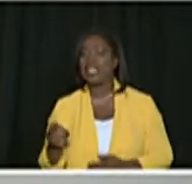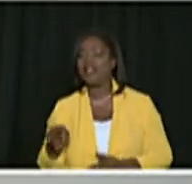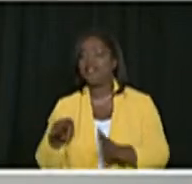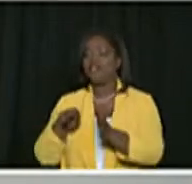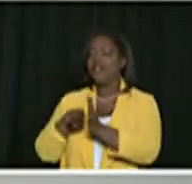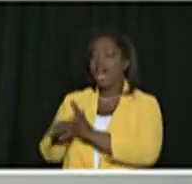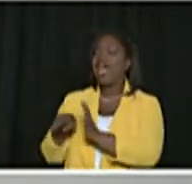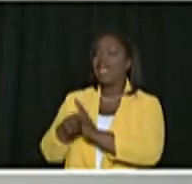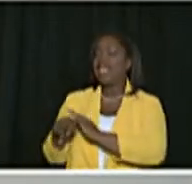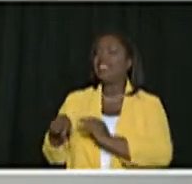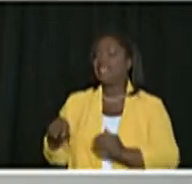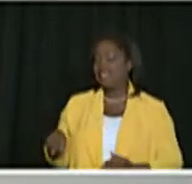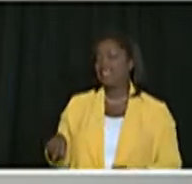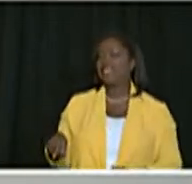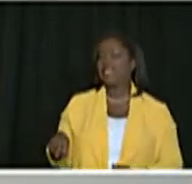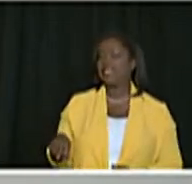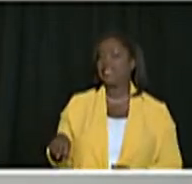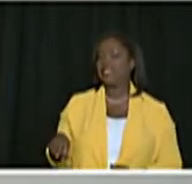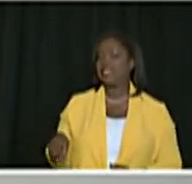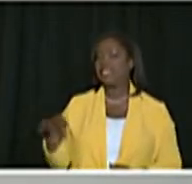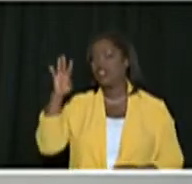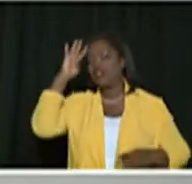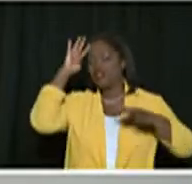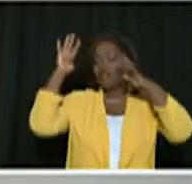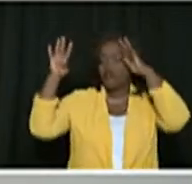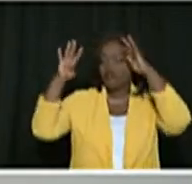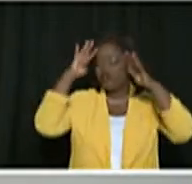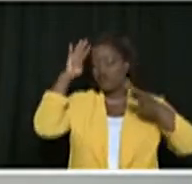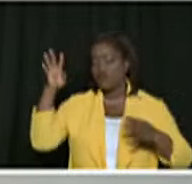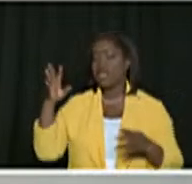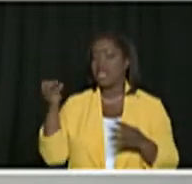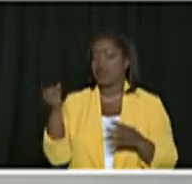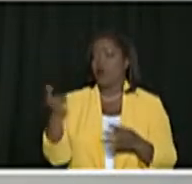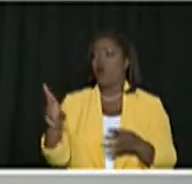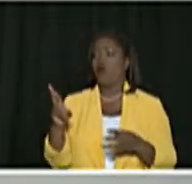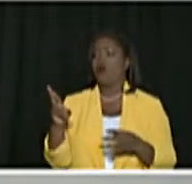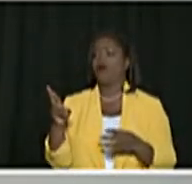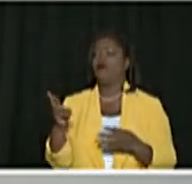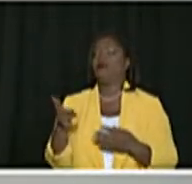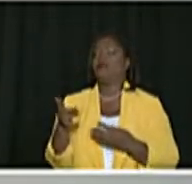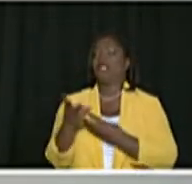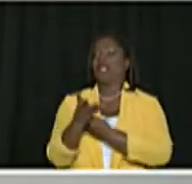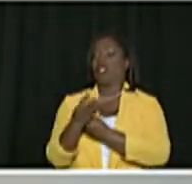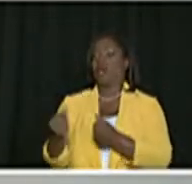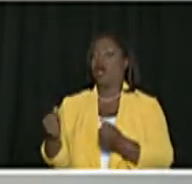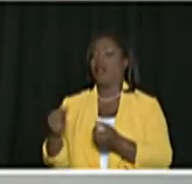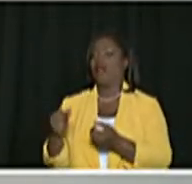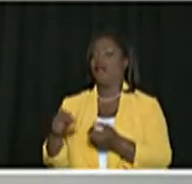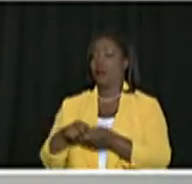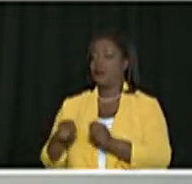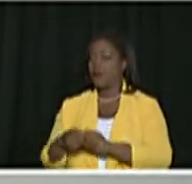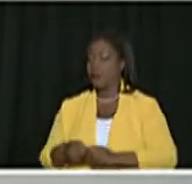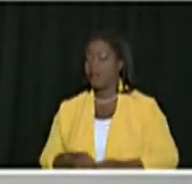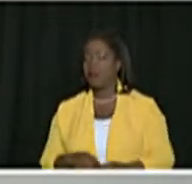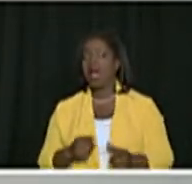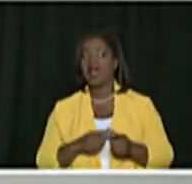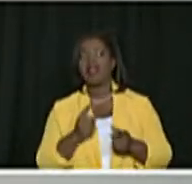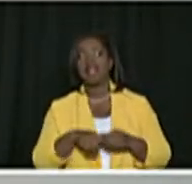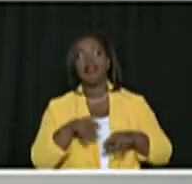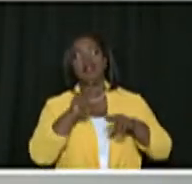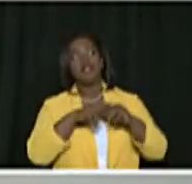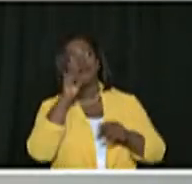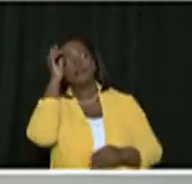violence to solve a problem. And then we wonder how violence begets violence, right? So then